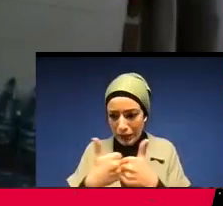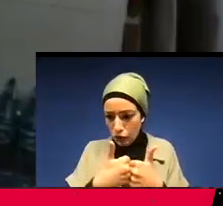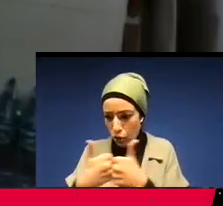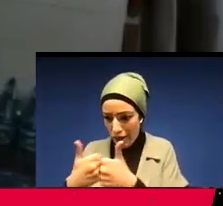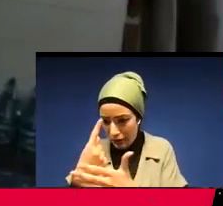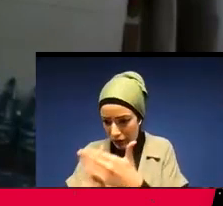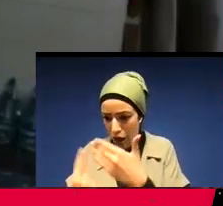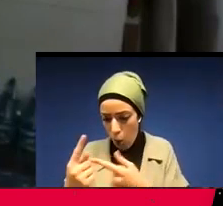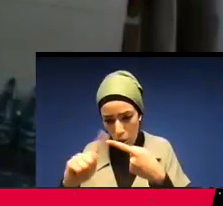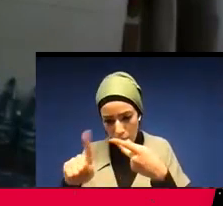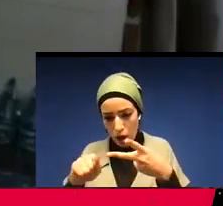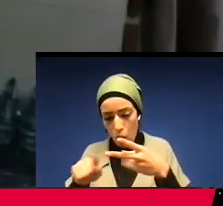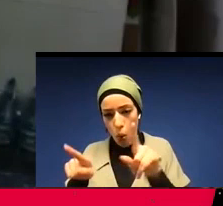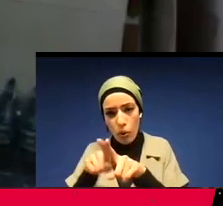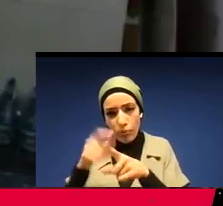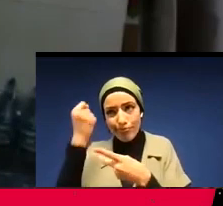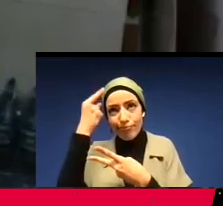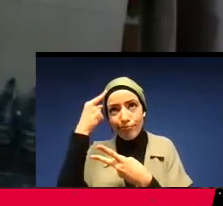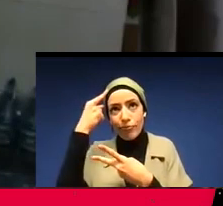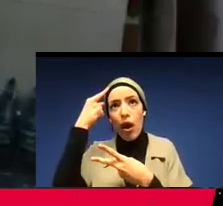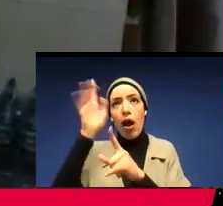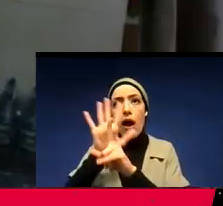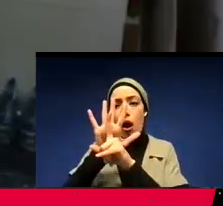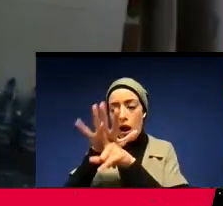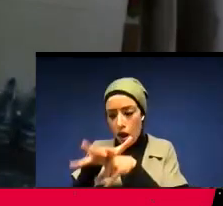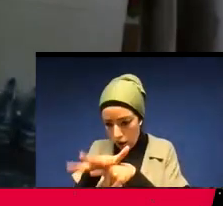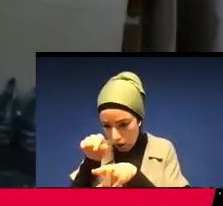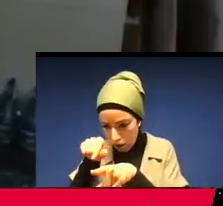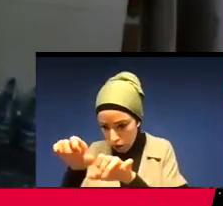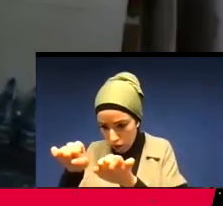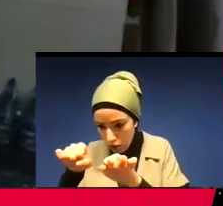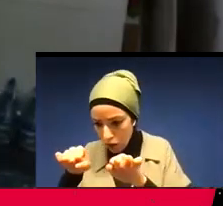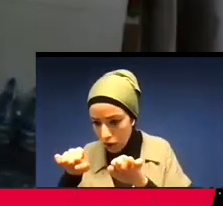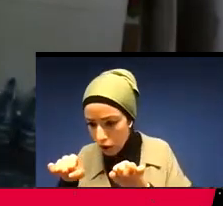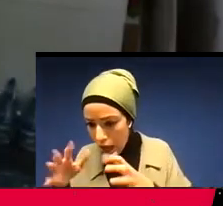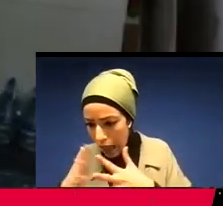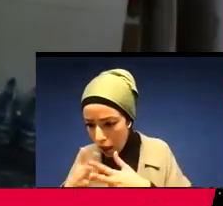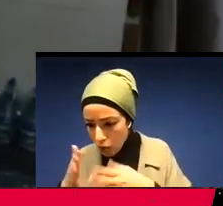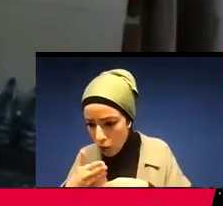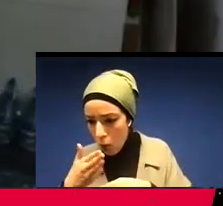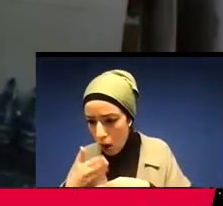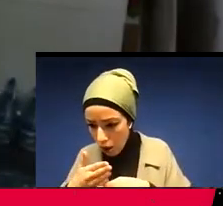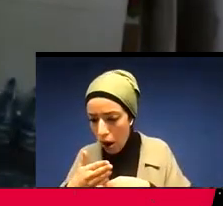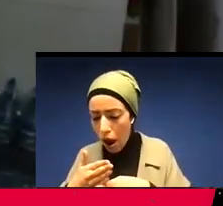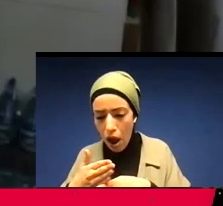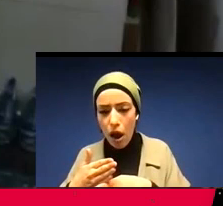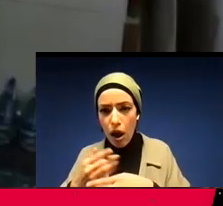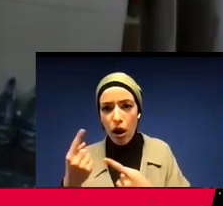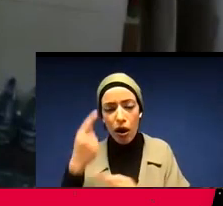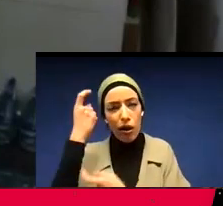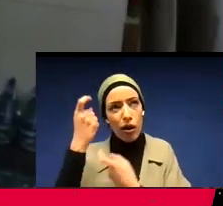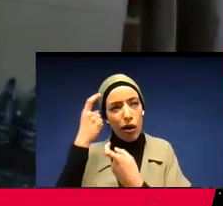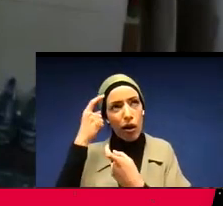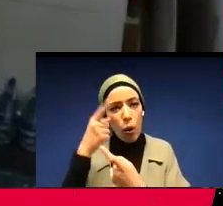showing solidarity alone, but it's also about understanding how the repression work, exposure, then to identify